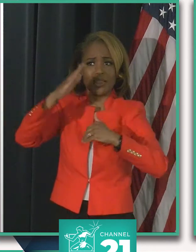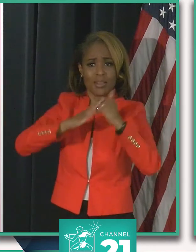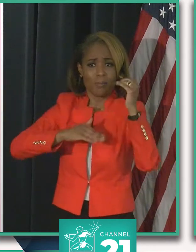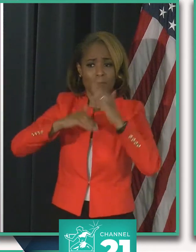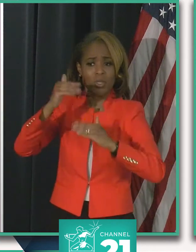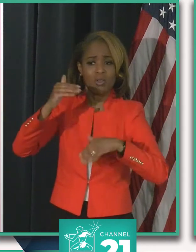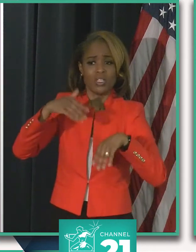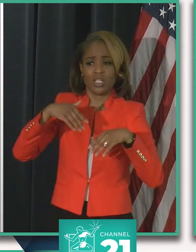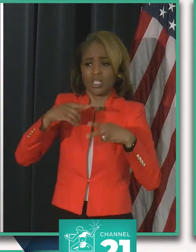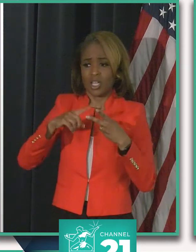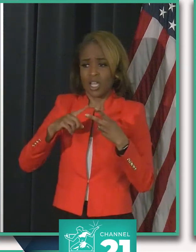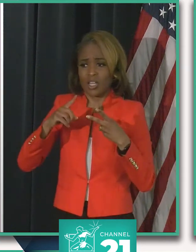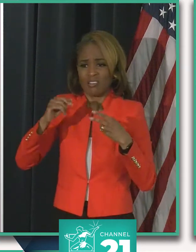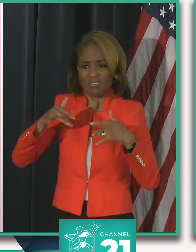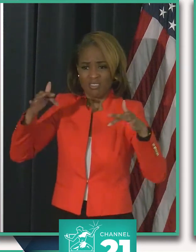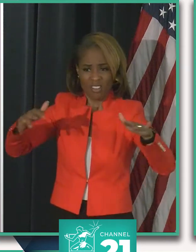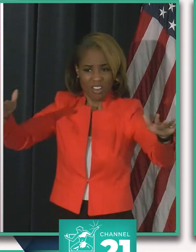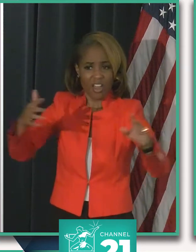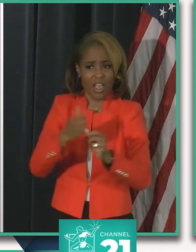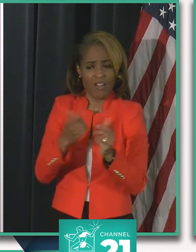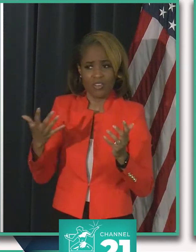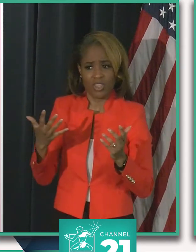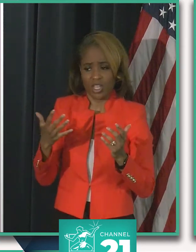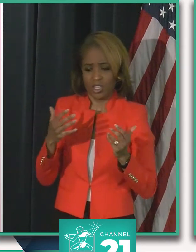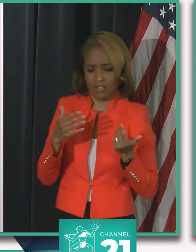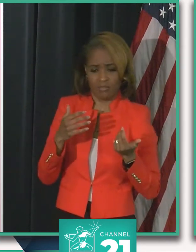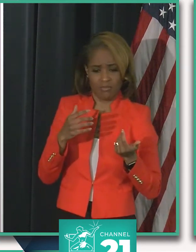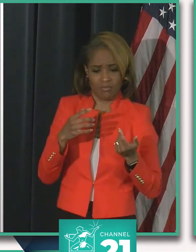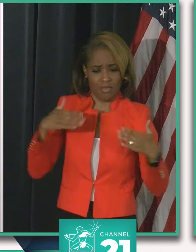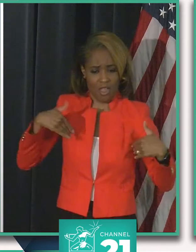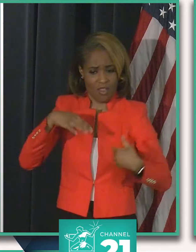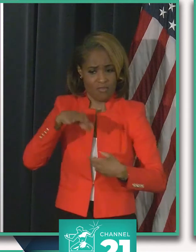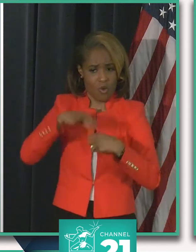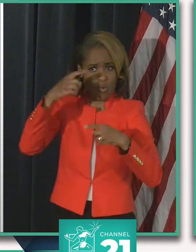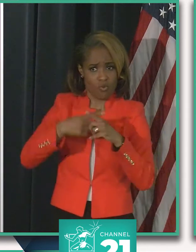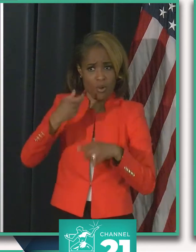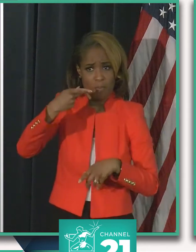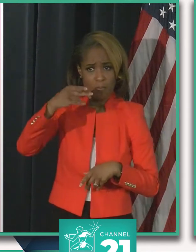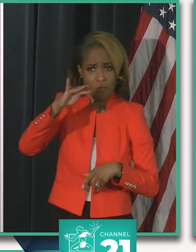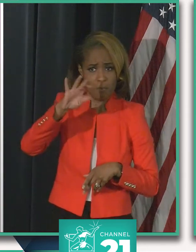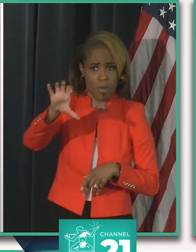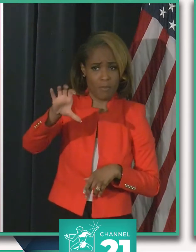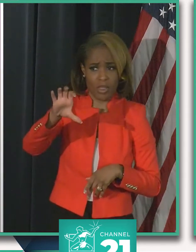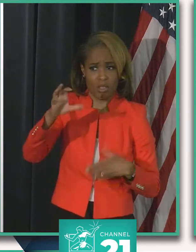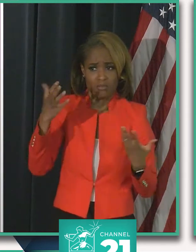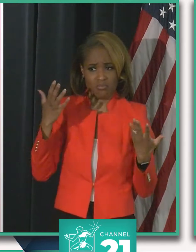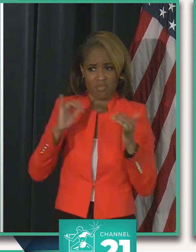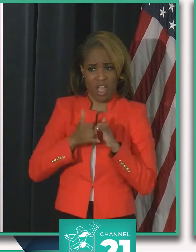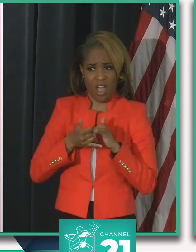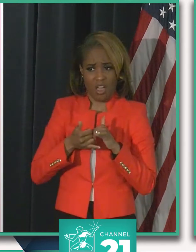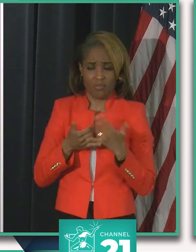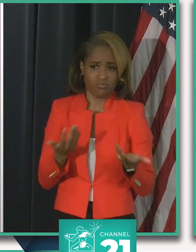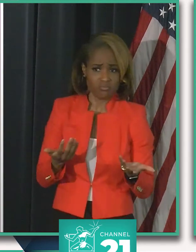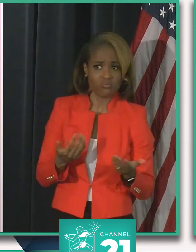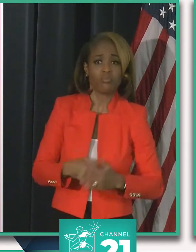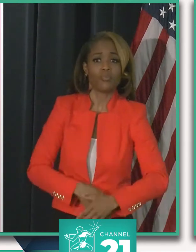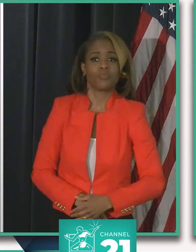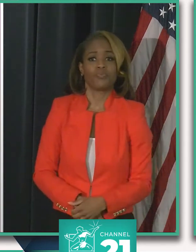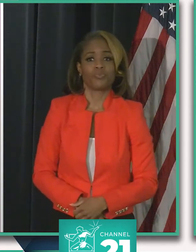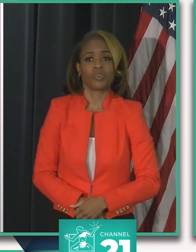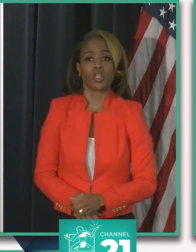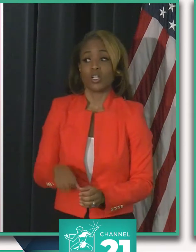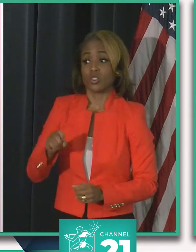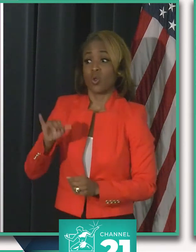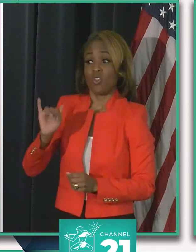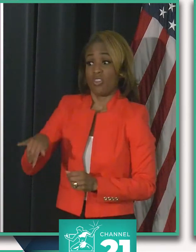and Mostersky, et cetera, when we haven't had a vote from the public? So, I'll wait for your answer. So this was